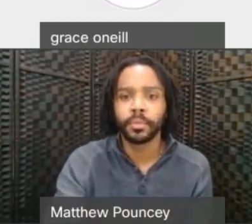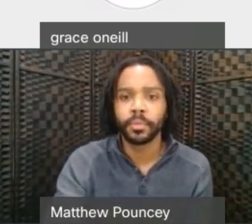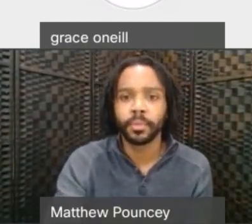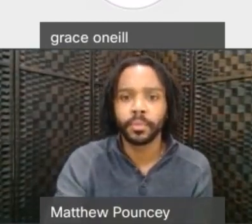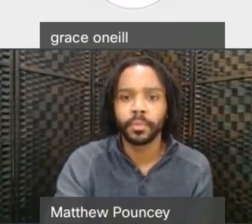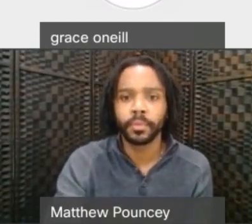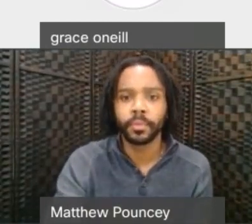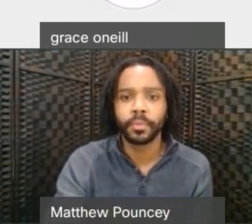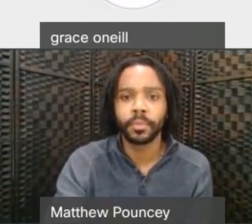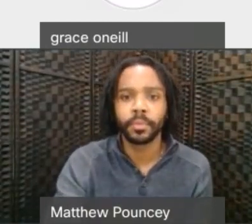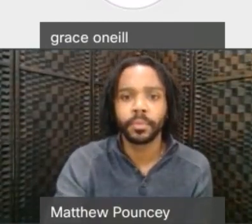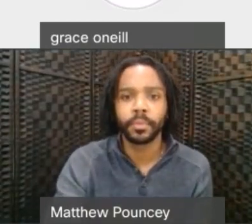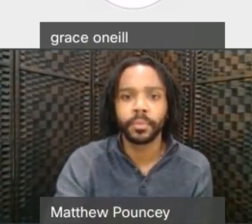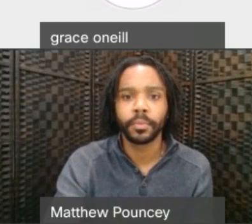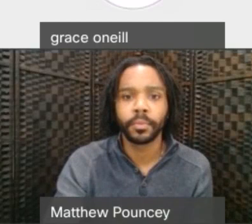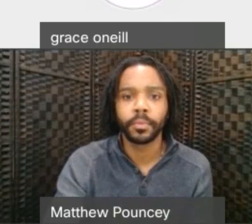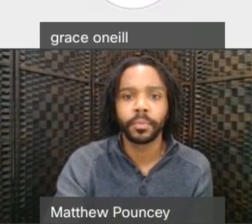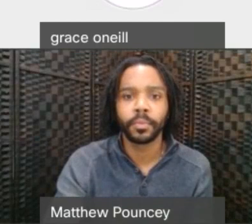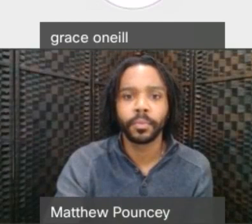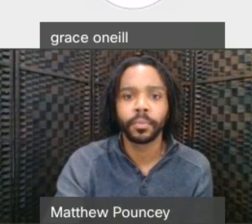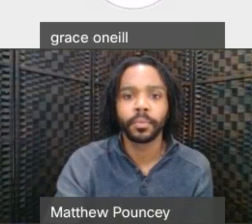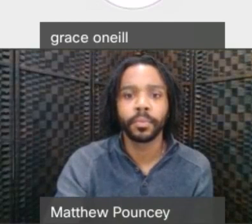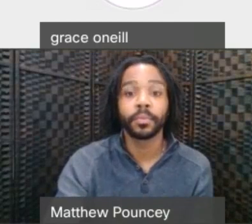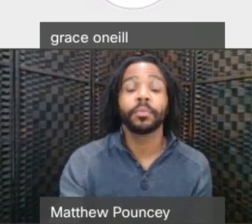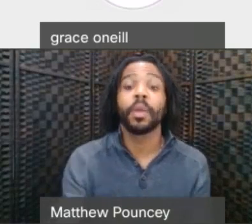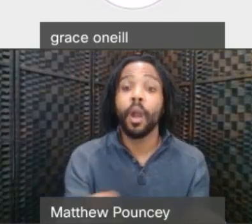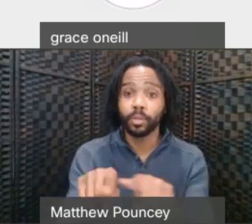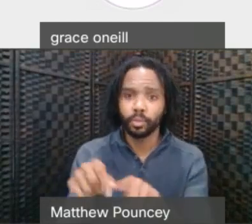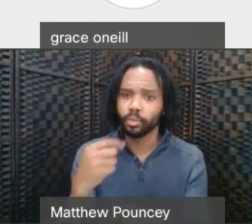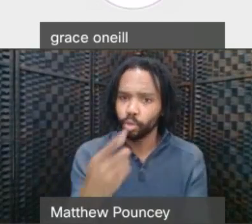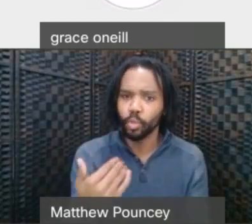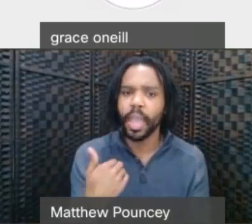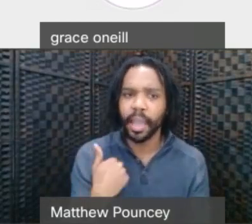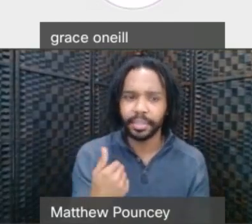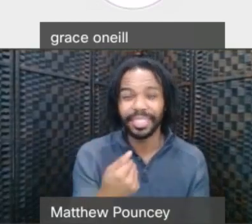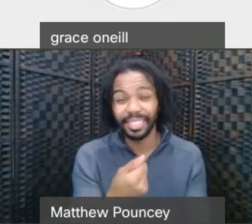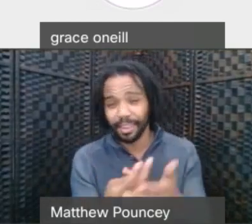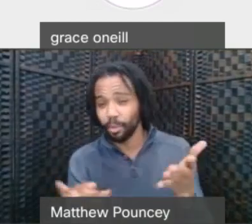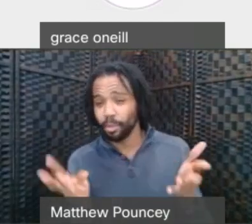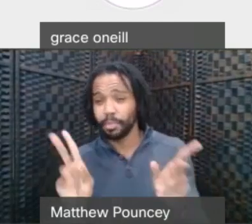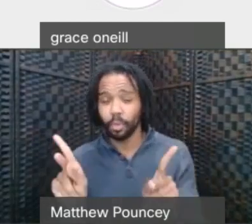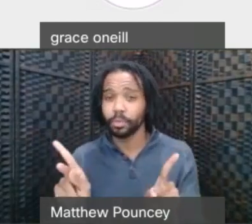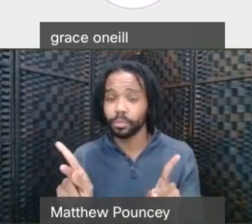We also, as I said, had 7 people who tested positive for the second time.